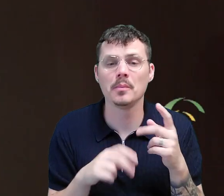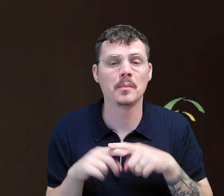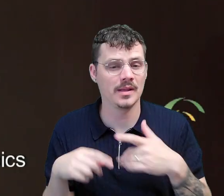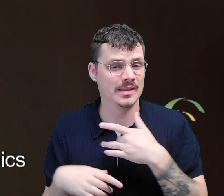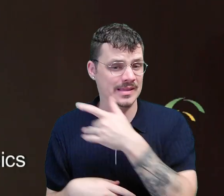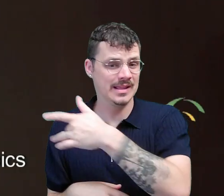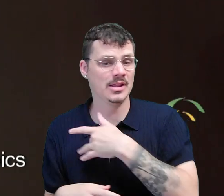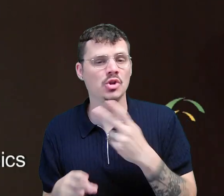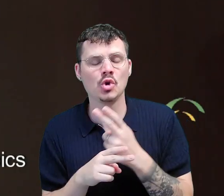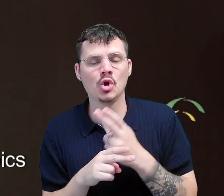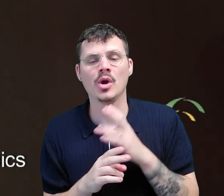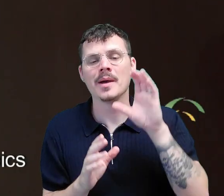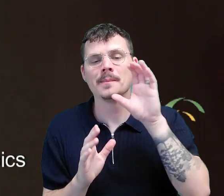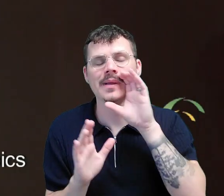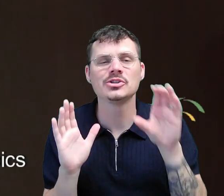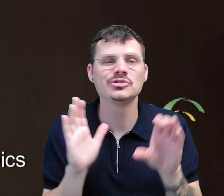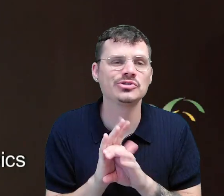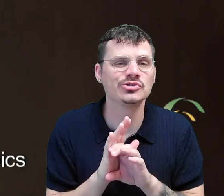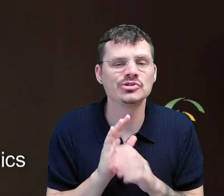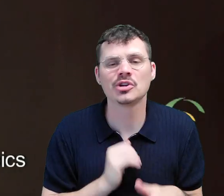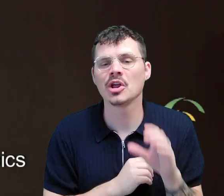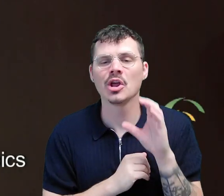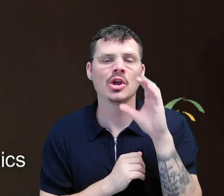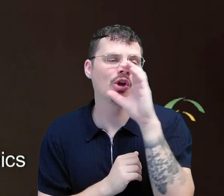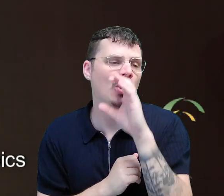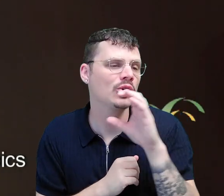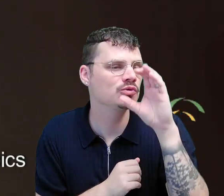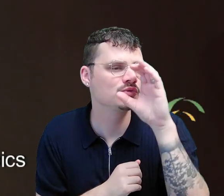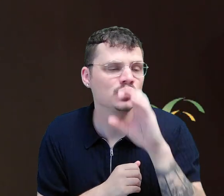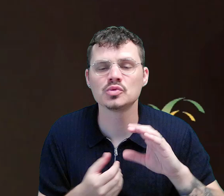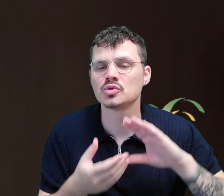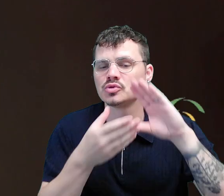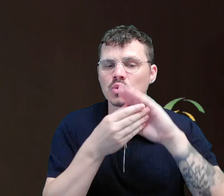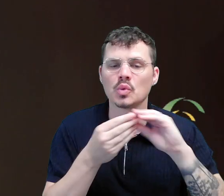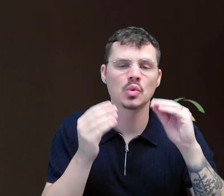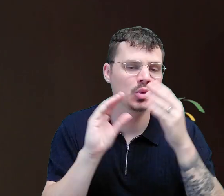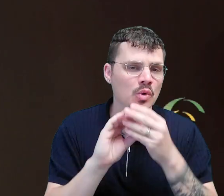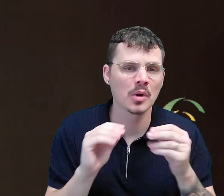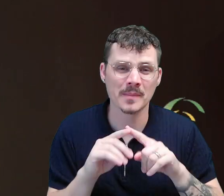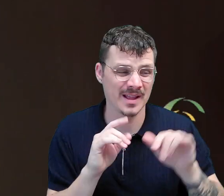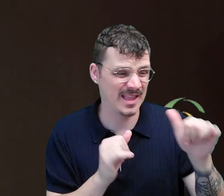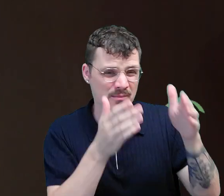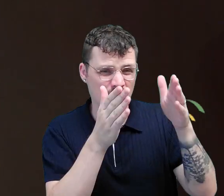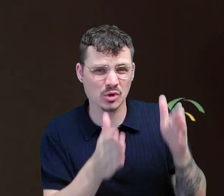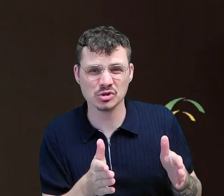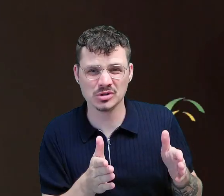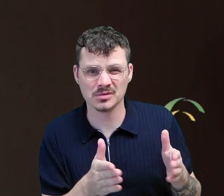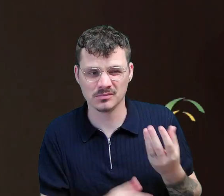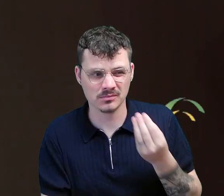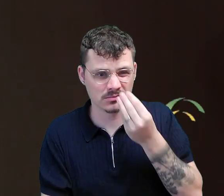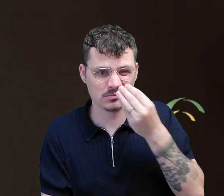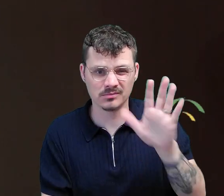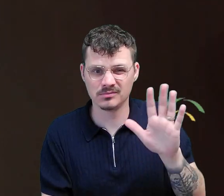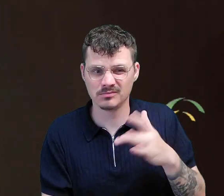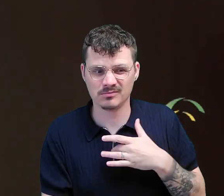use cartoons or pictures or stories or topics the person doesn't care about.